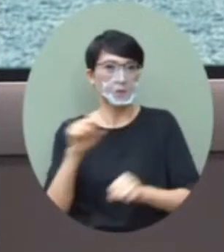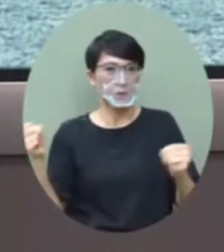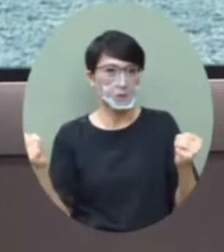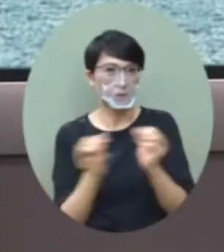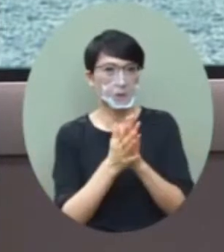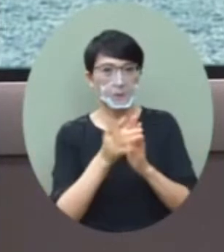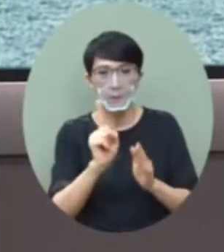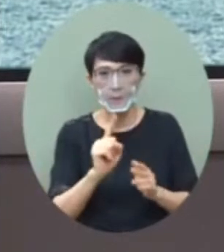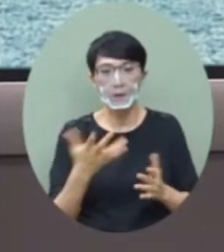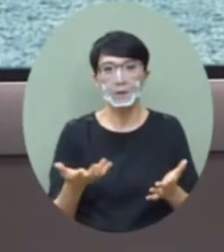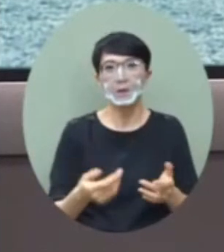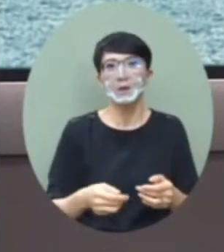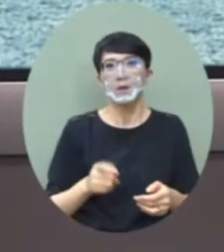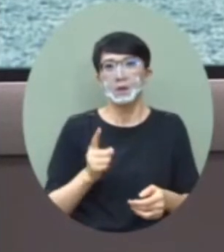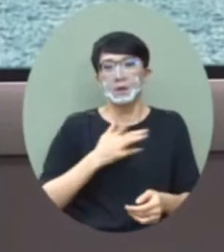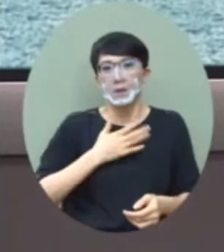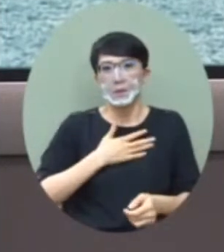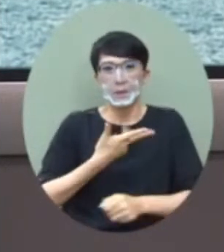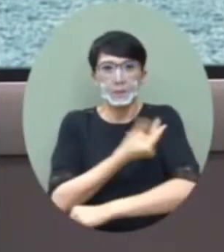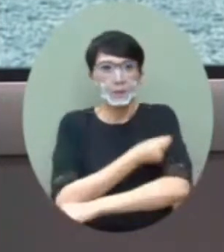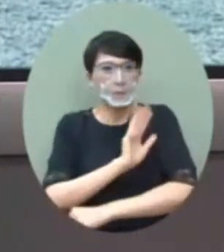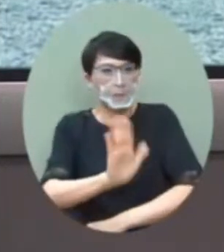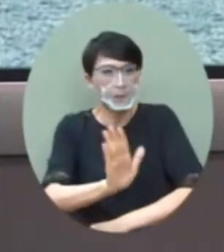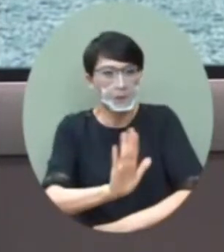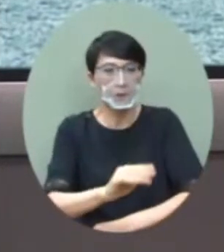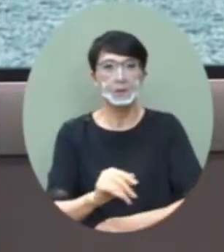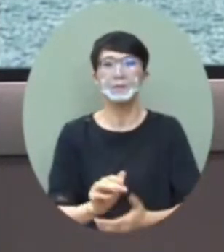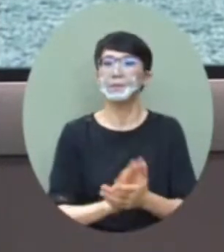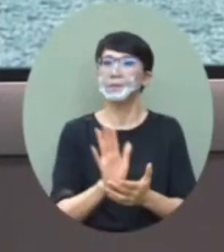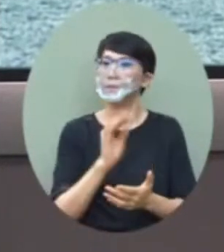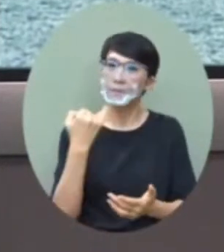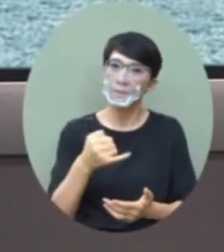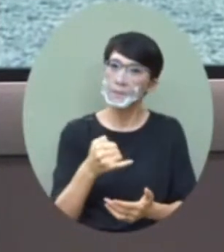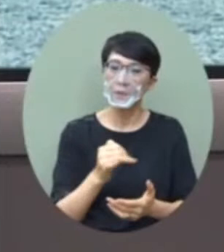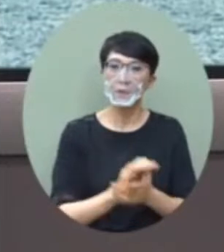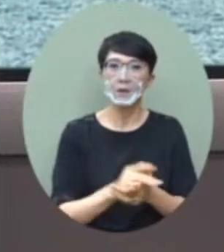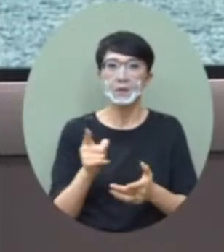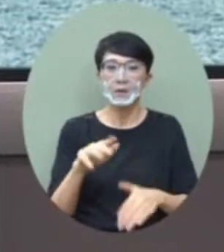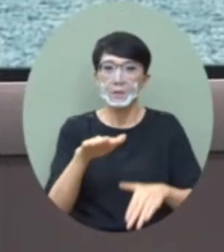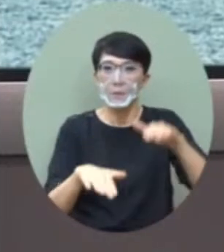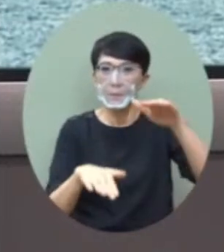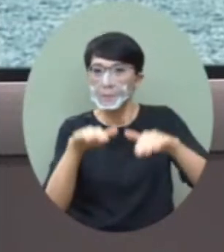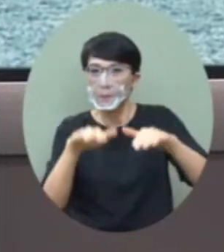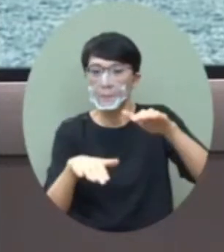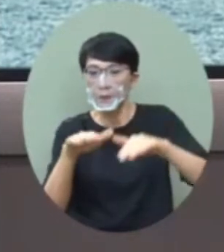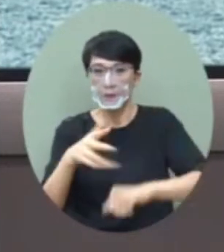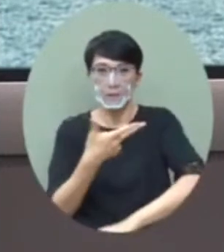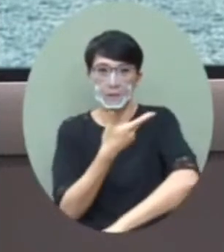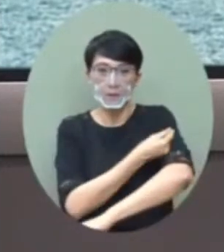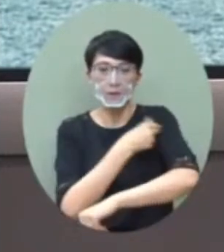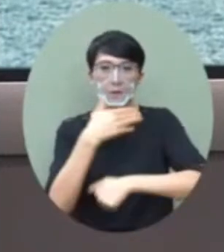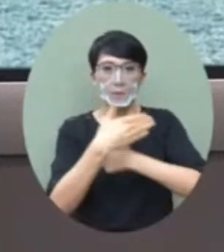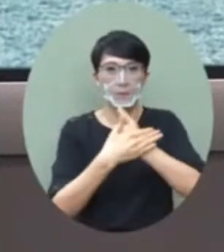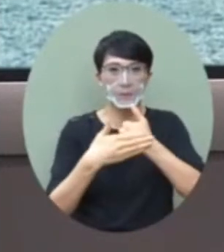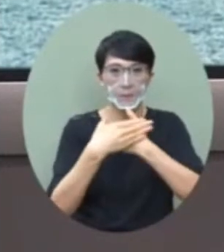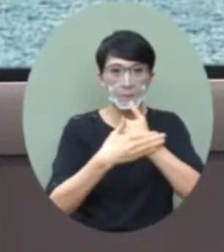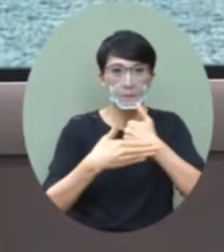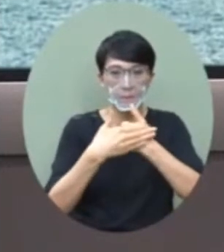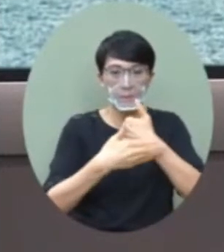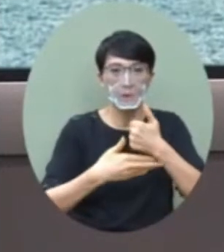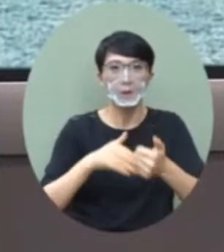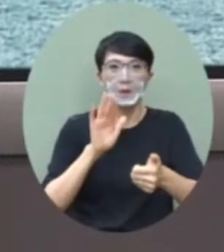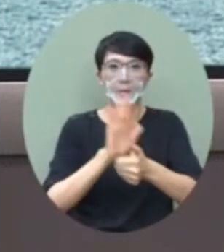were infected before and those who were not subject to tests, they could receive the first dose on their